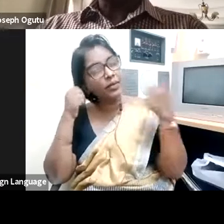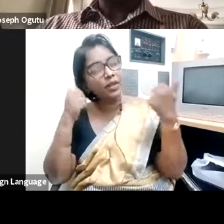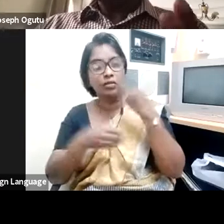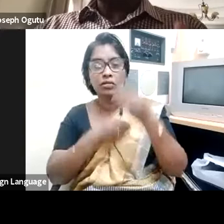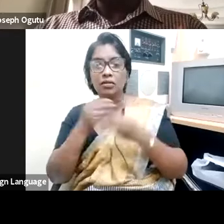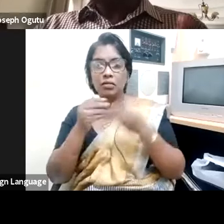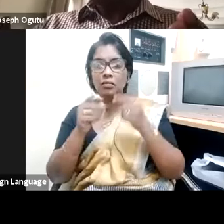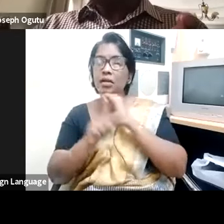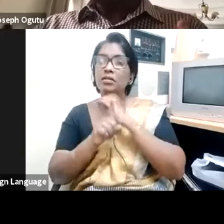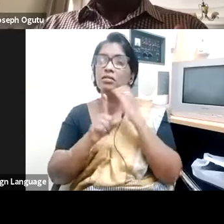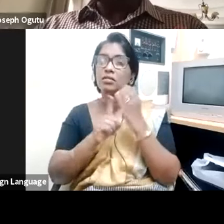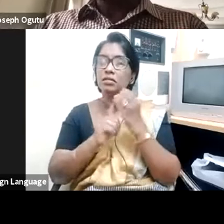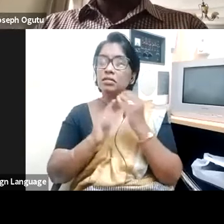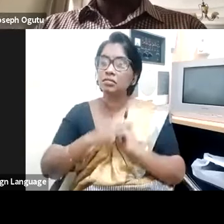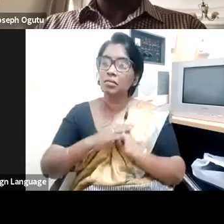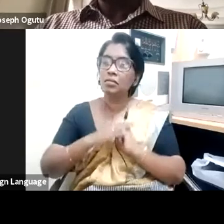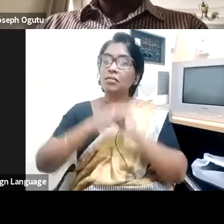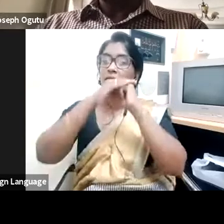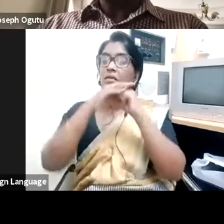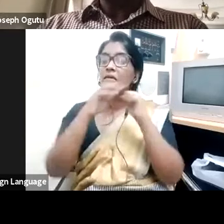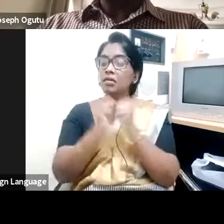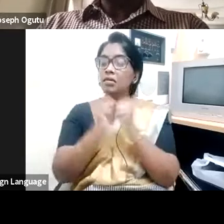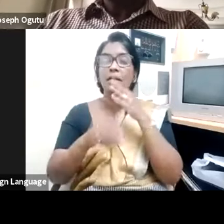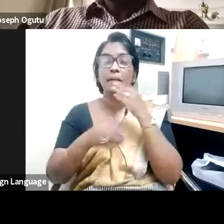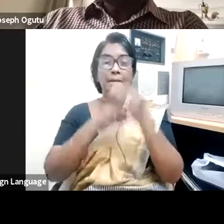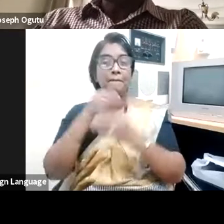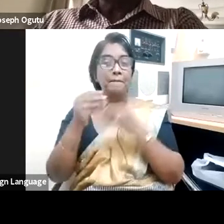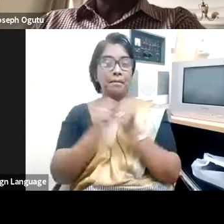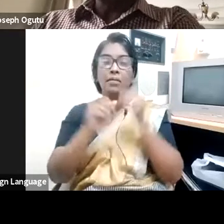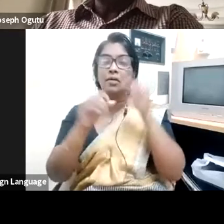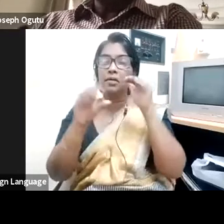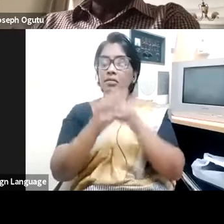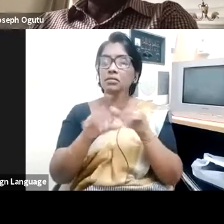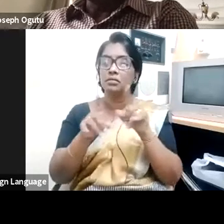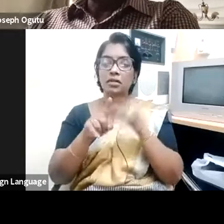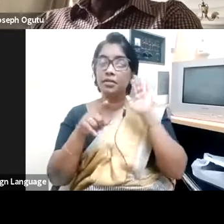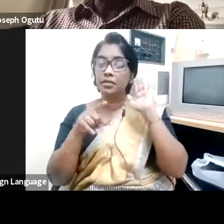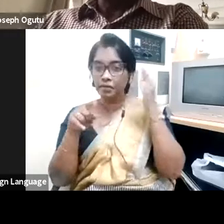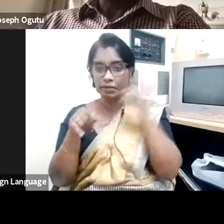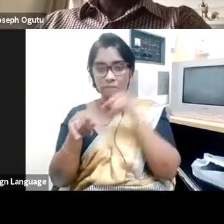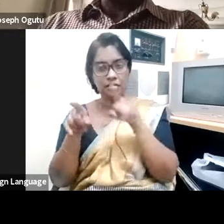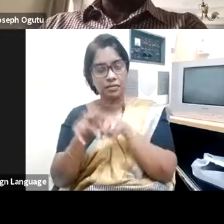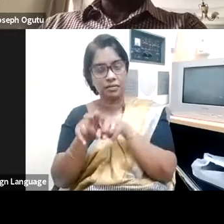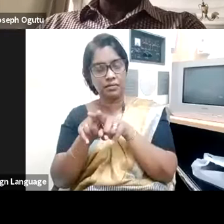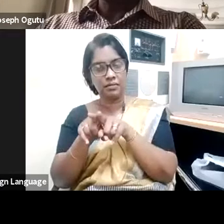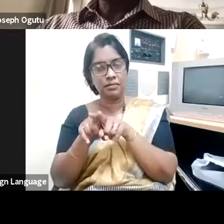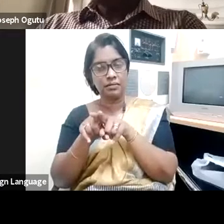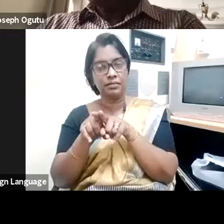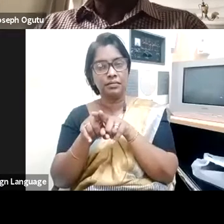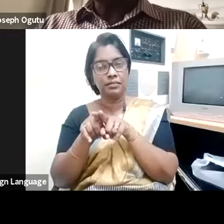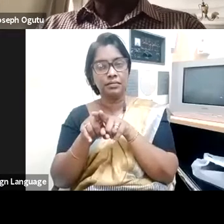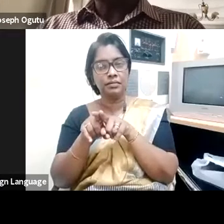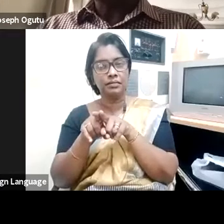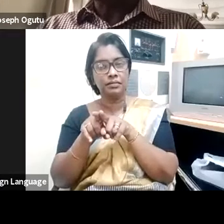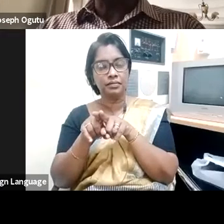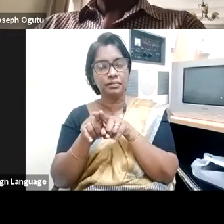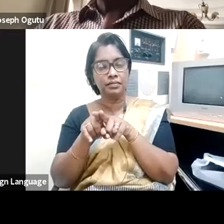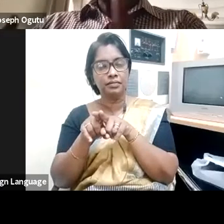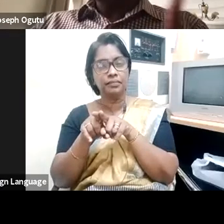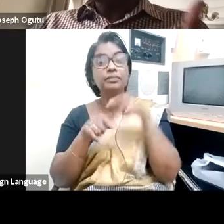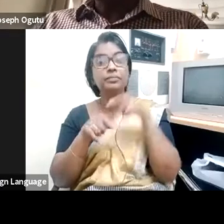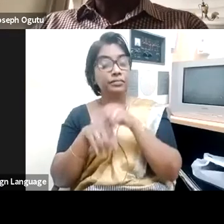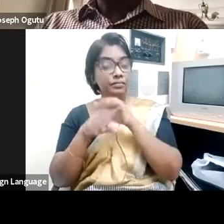enterprise-wide business. It's not about a function within a particular department. It has to be